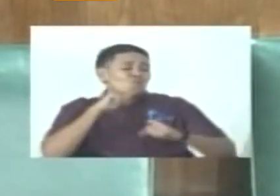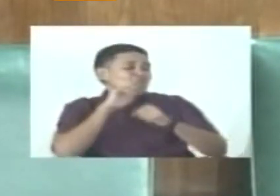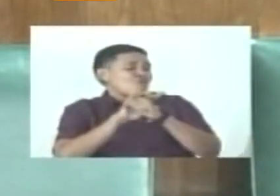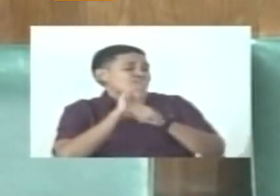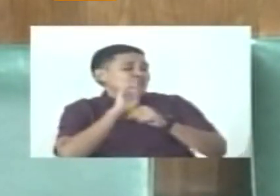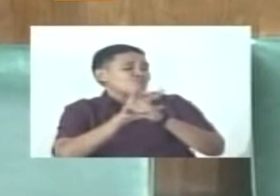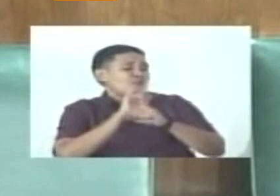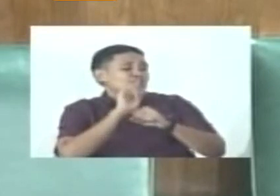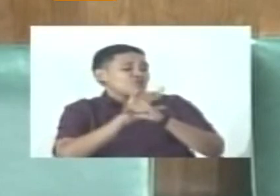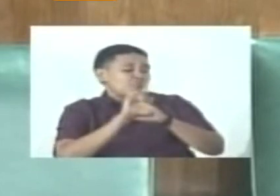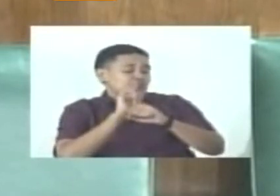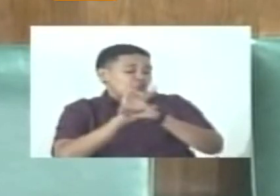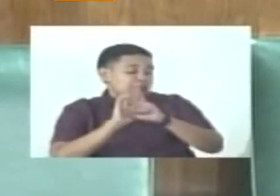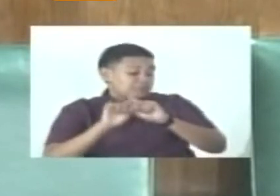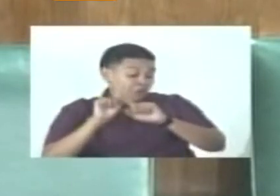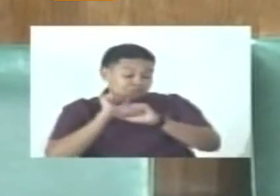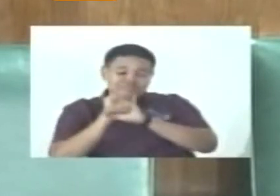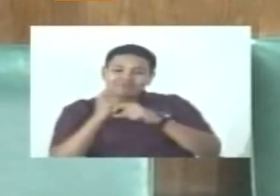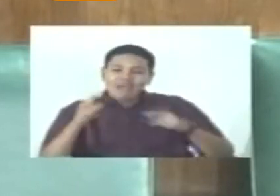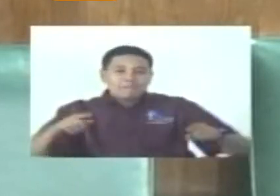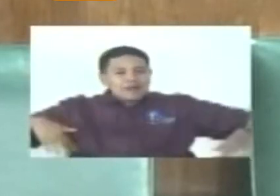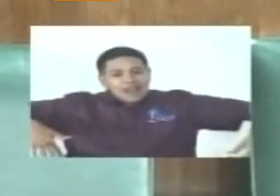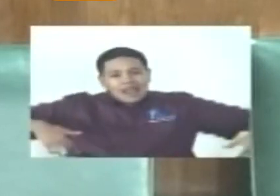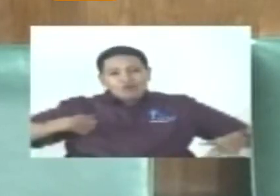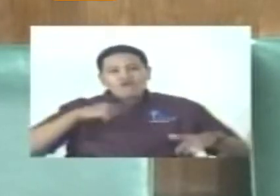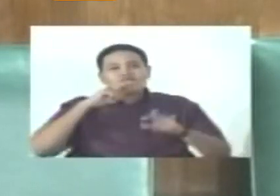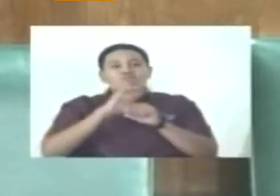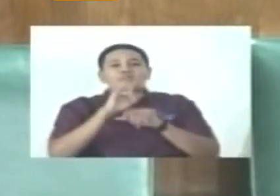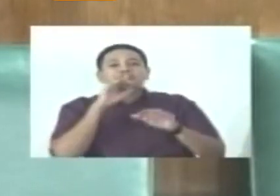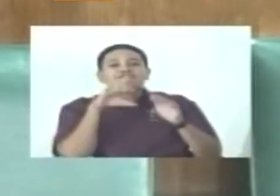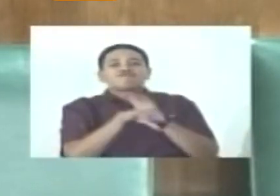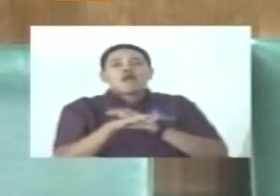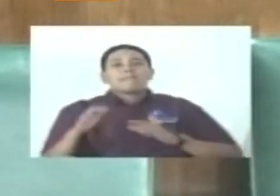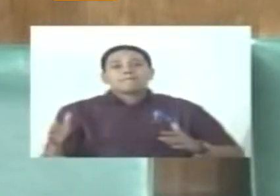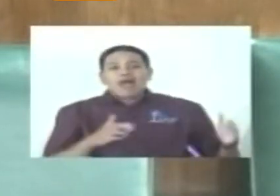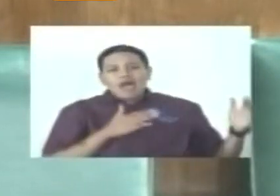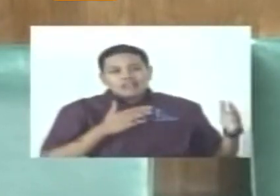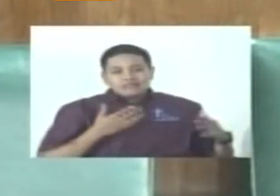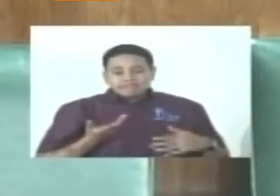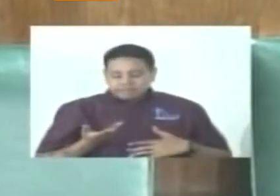more Zozos. We have promises of a crime plan.